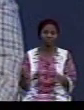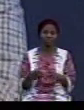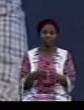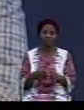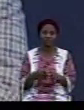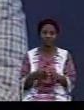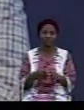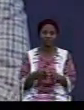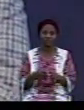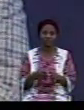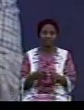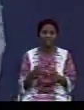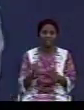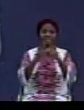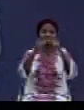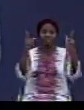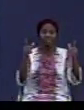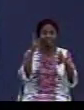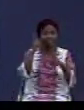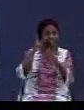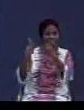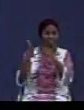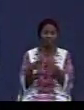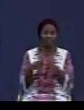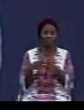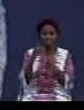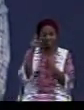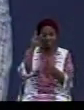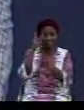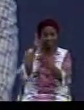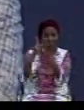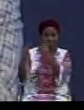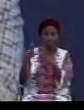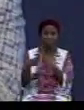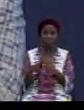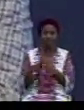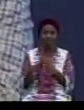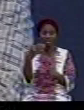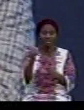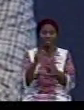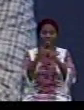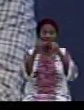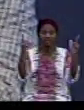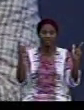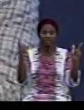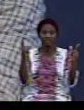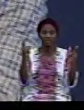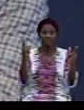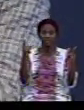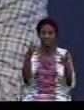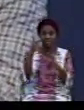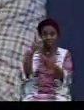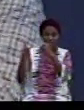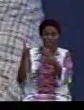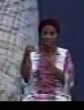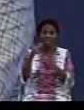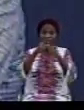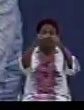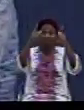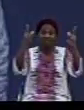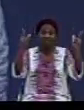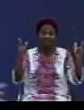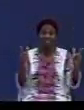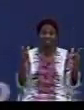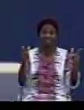great vision, and a great sight, a great ideal, a great